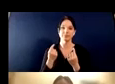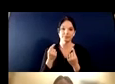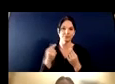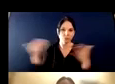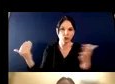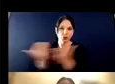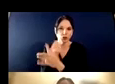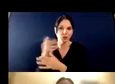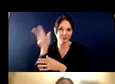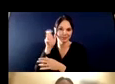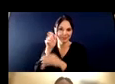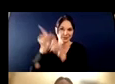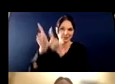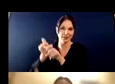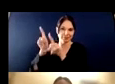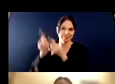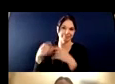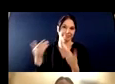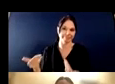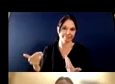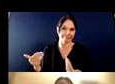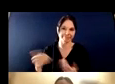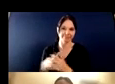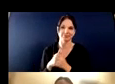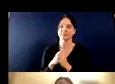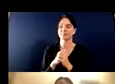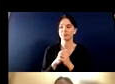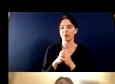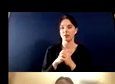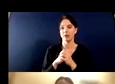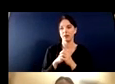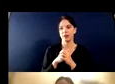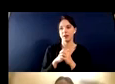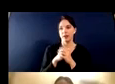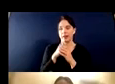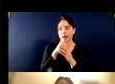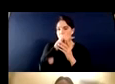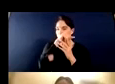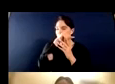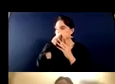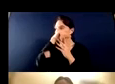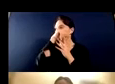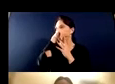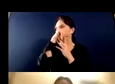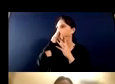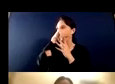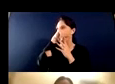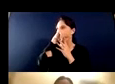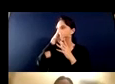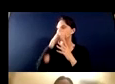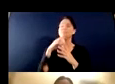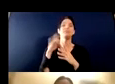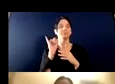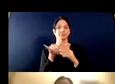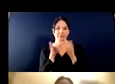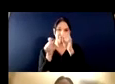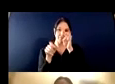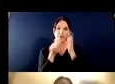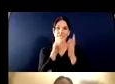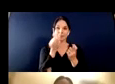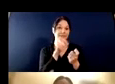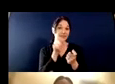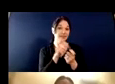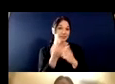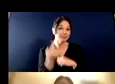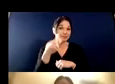test, seeing what their hearing levels are like on that particular day, and then comparing it to what